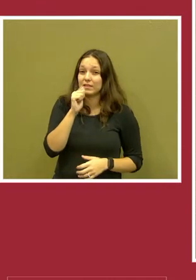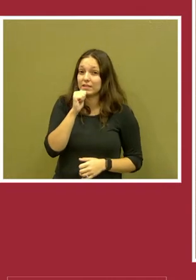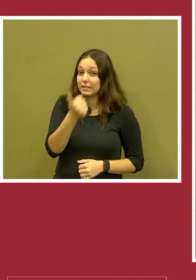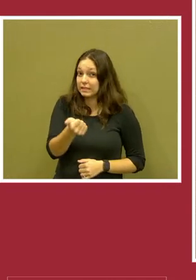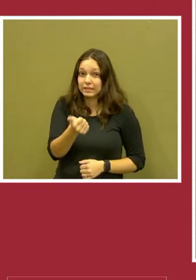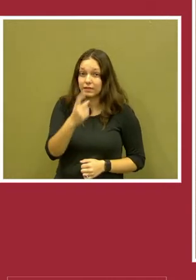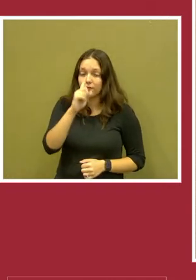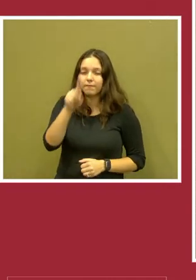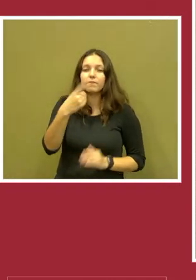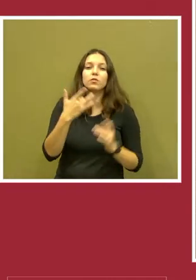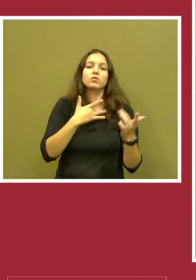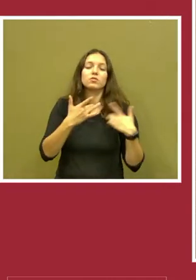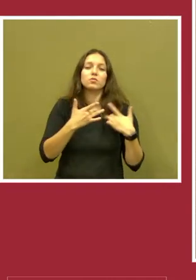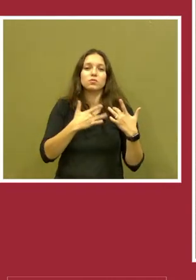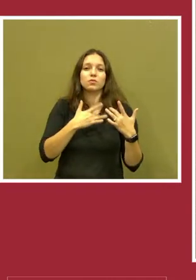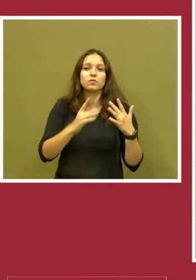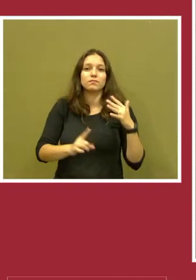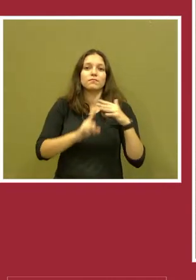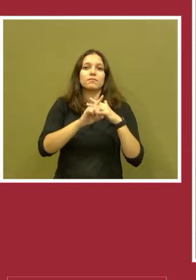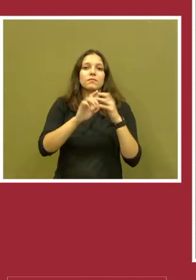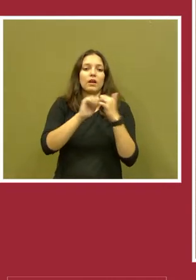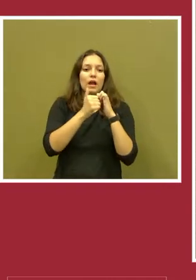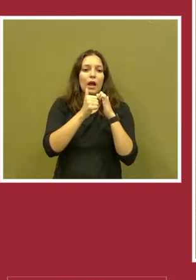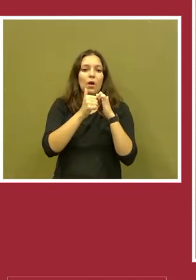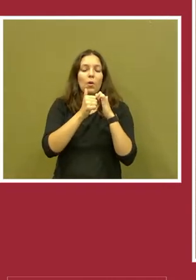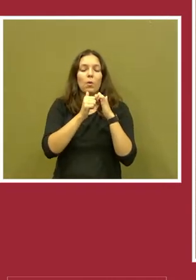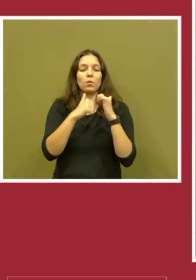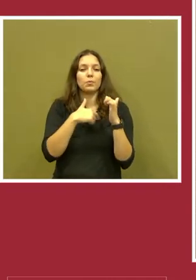first concerns that came up, is how do we, you know,